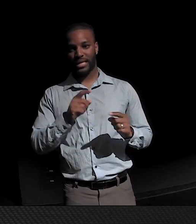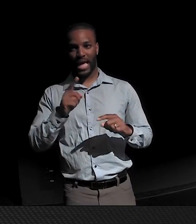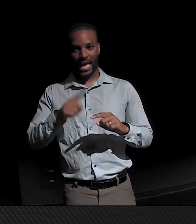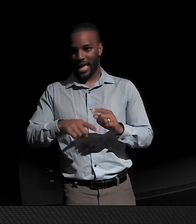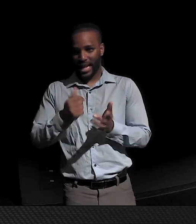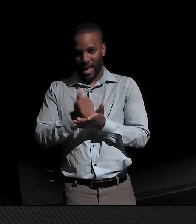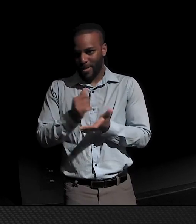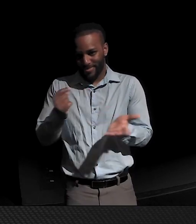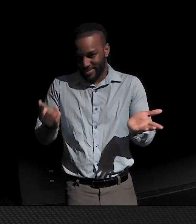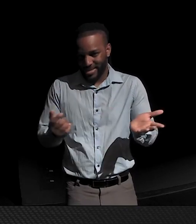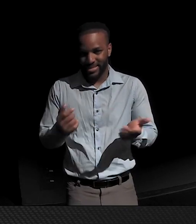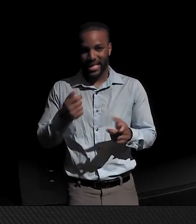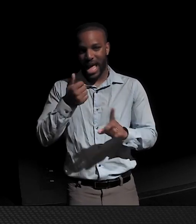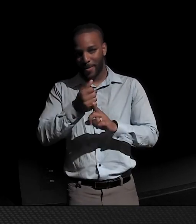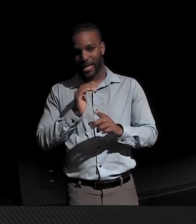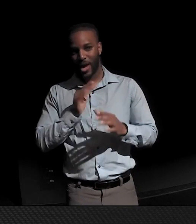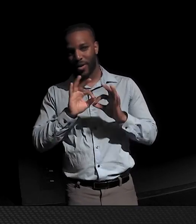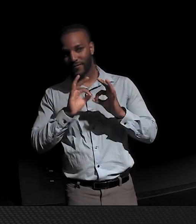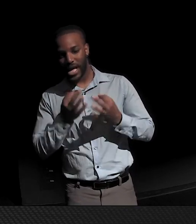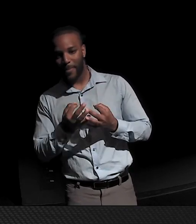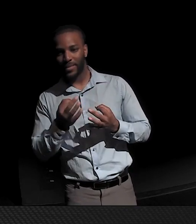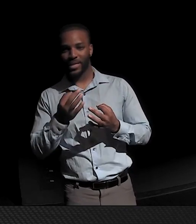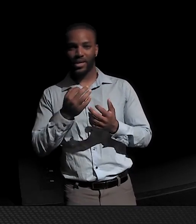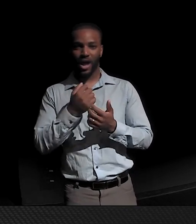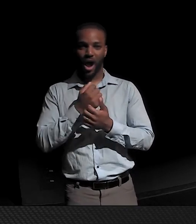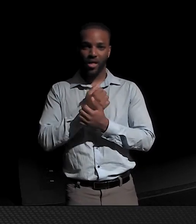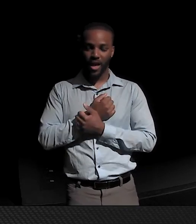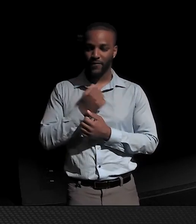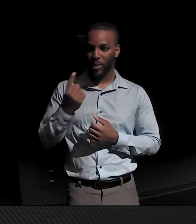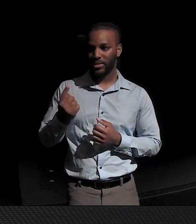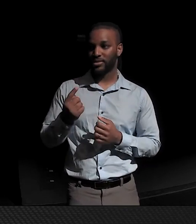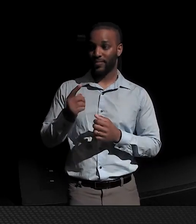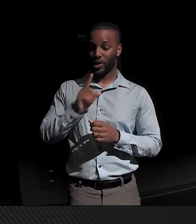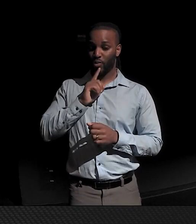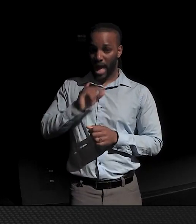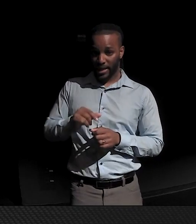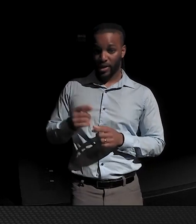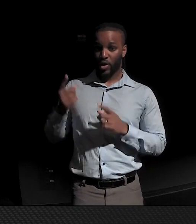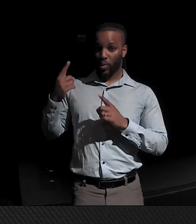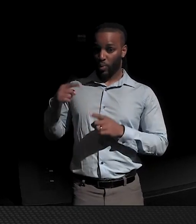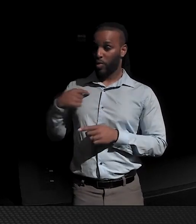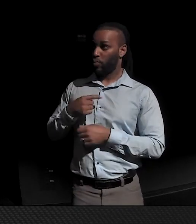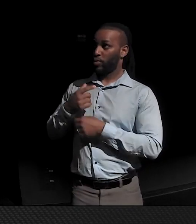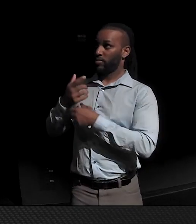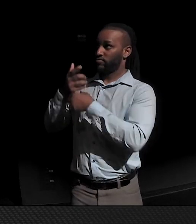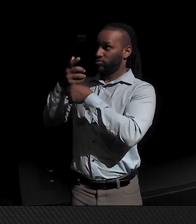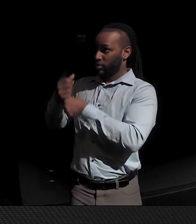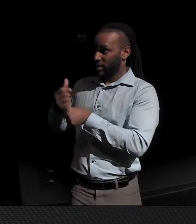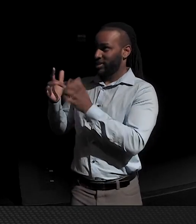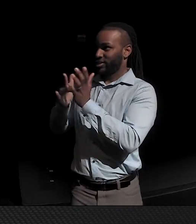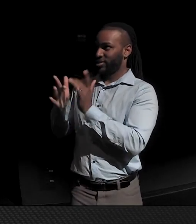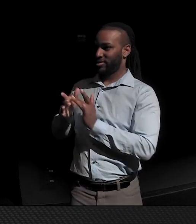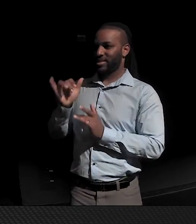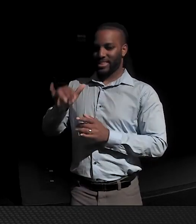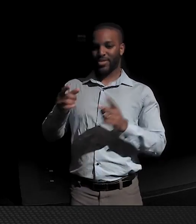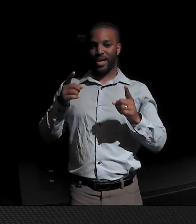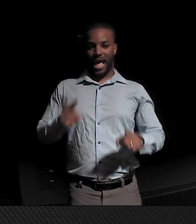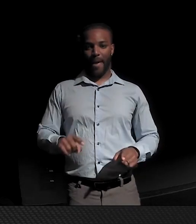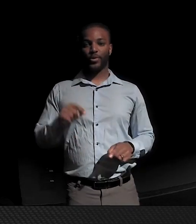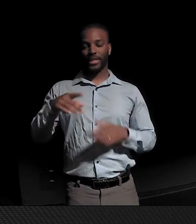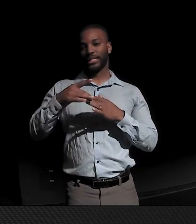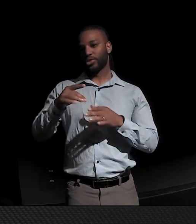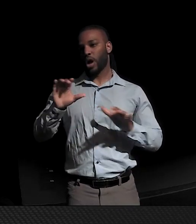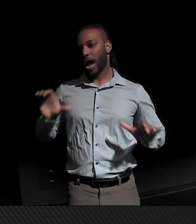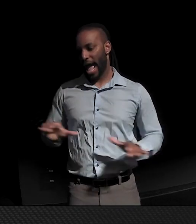but impact our families and the people we love most. The reality is, and when we rest in Jesus, this is what happens. And so this just leads us to our